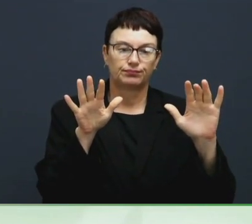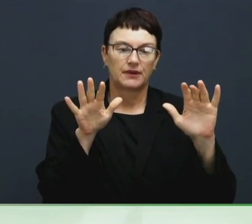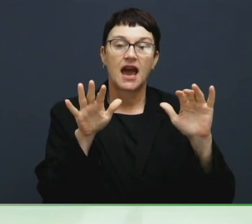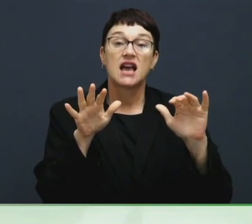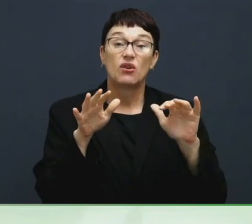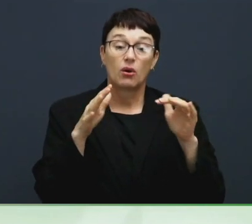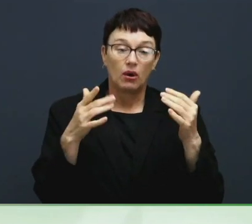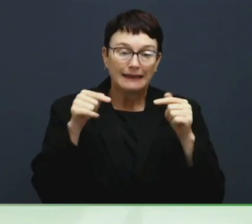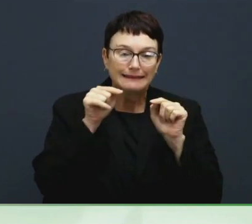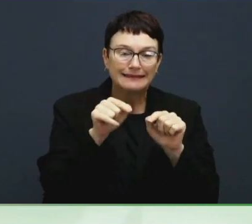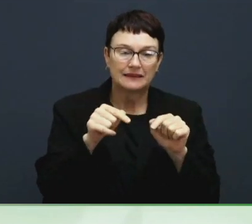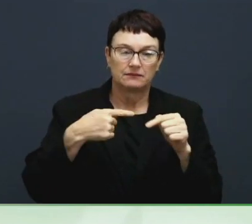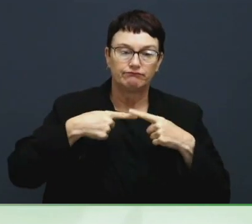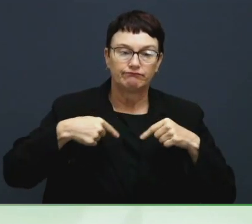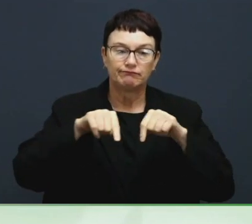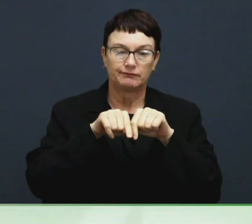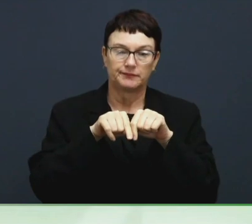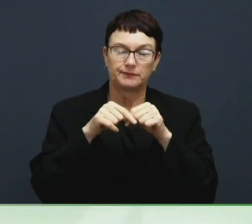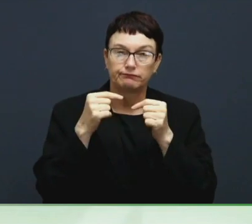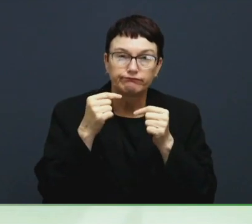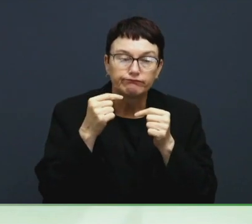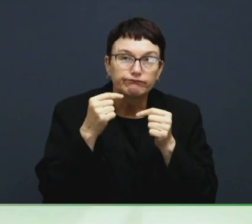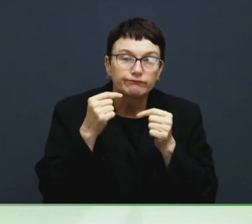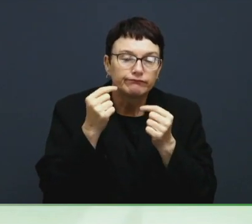a South African perspective, is that